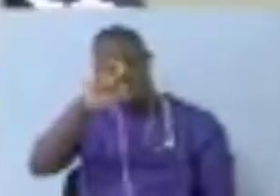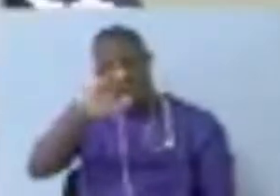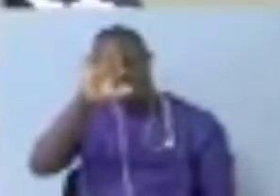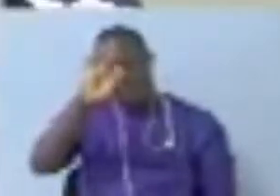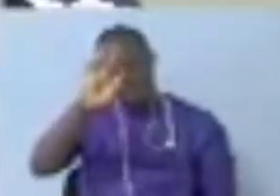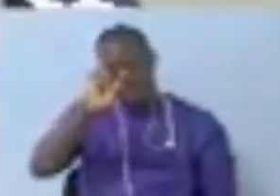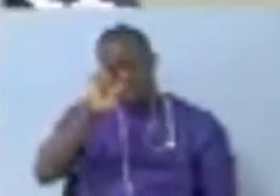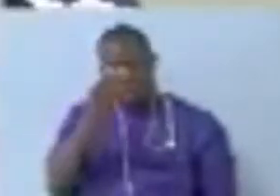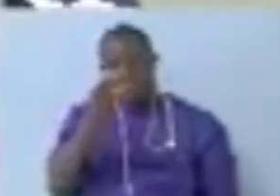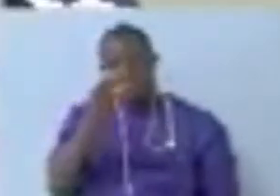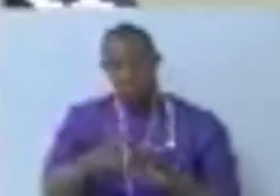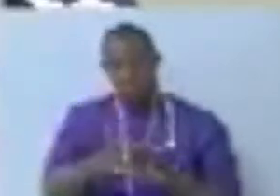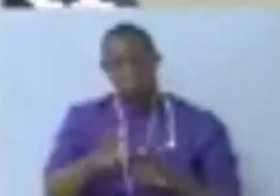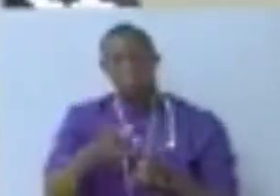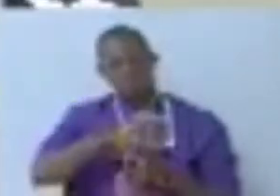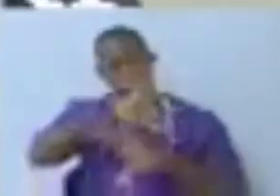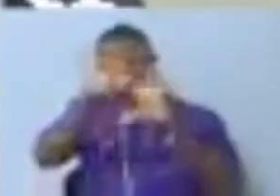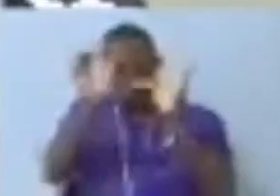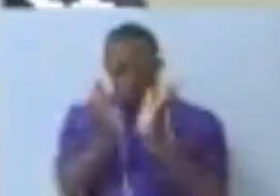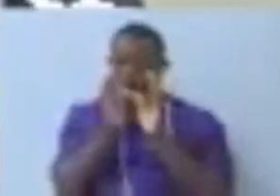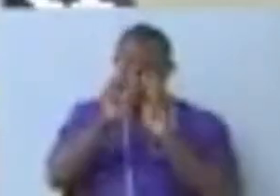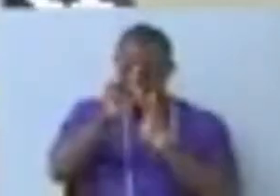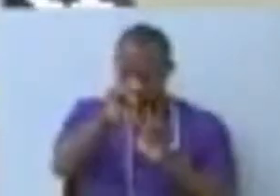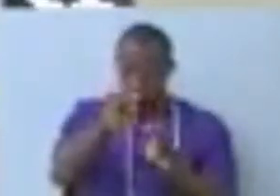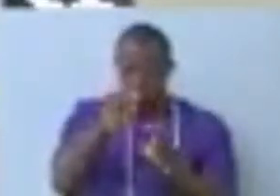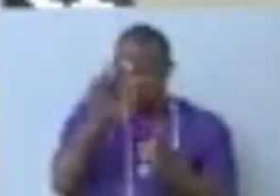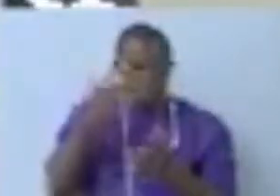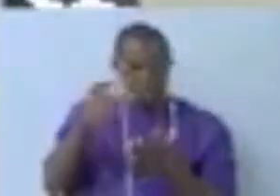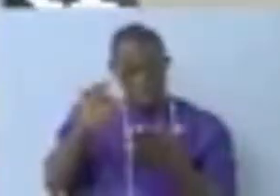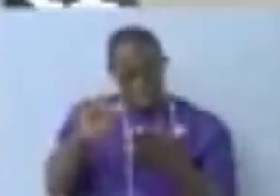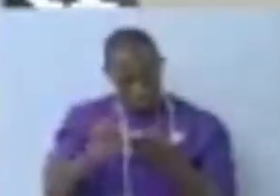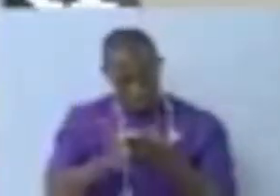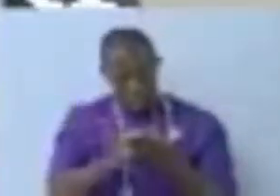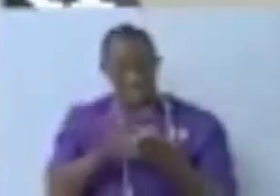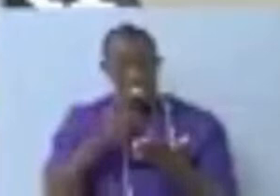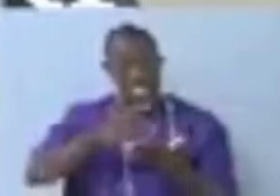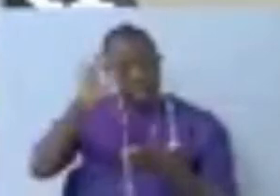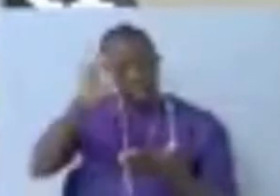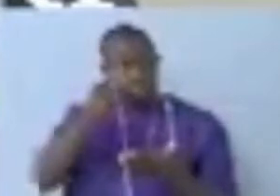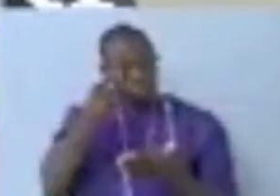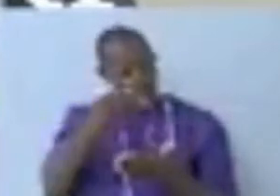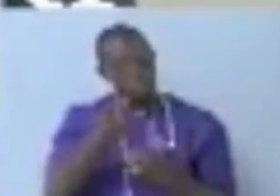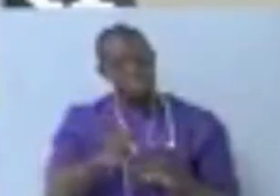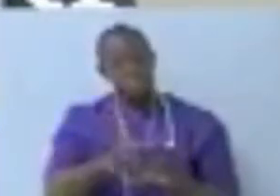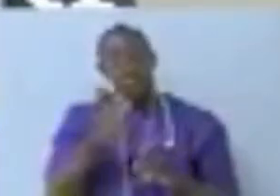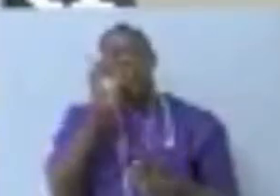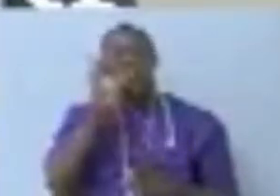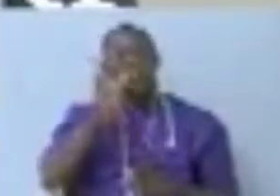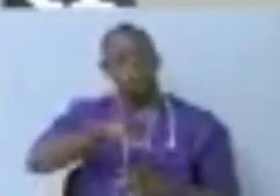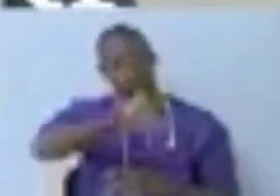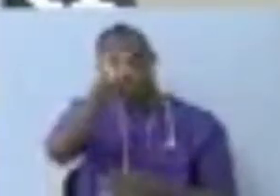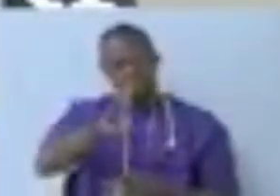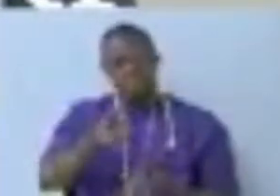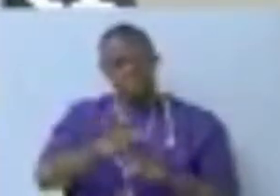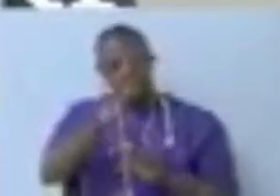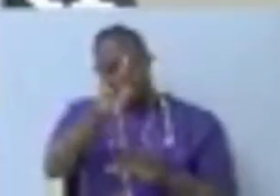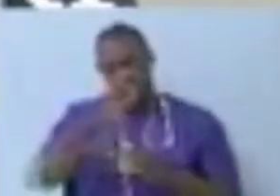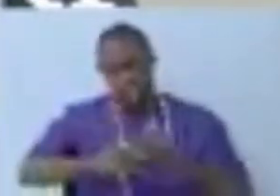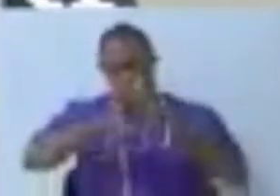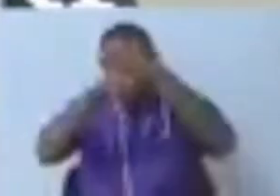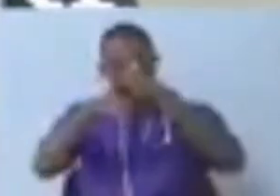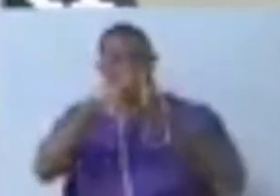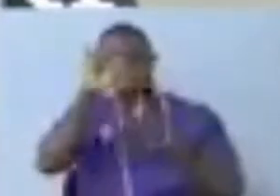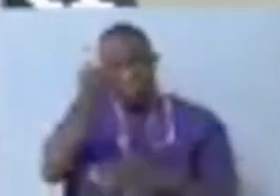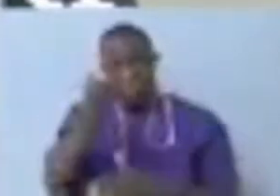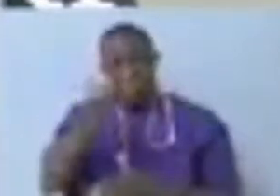all saw you when you took the oath. Just answer the question. Did you give justification? As far as I am concerned,